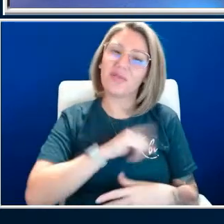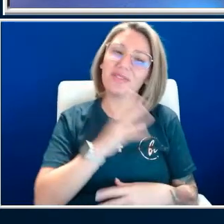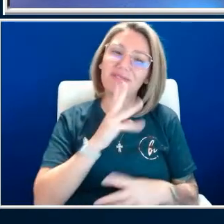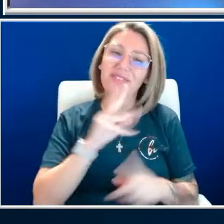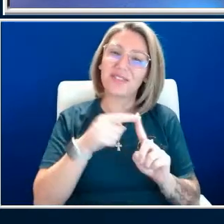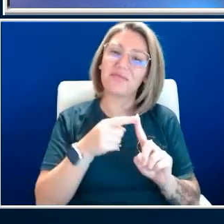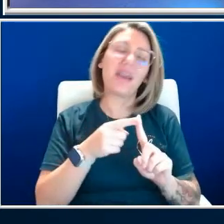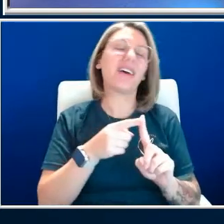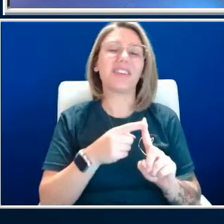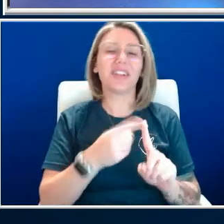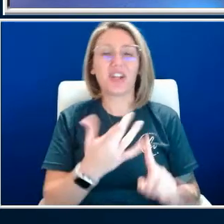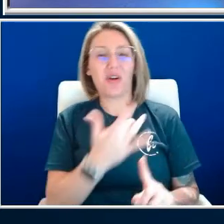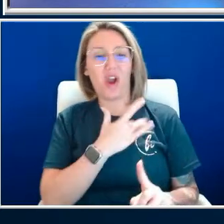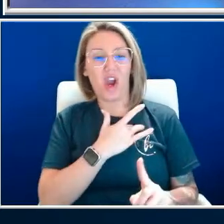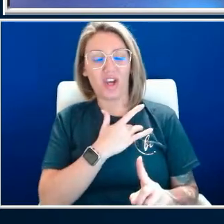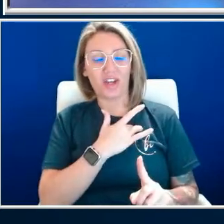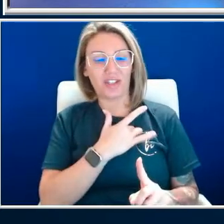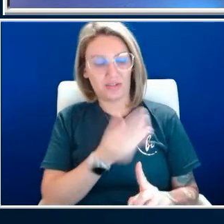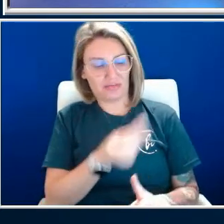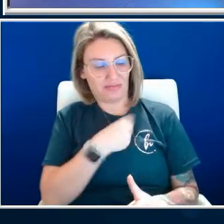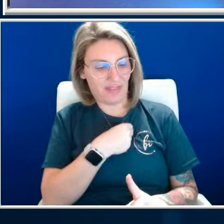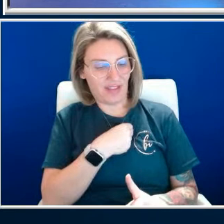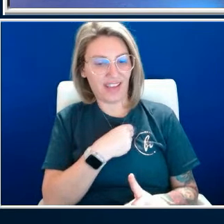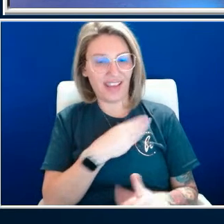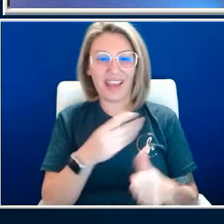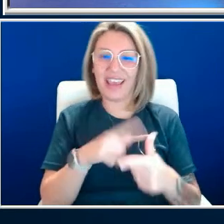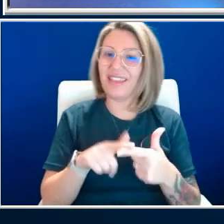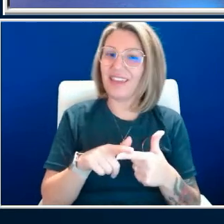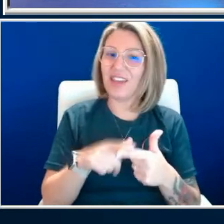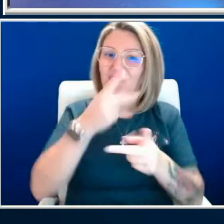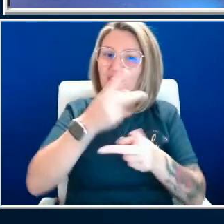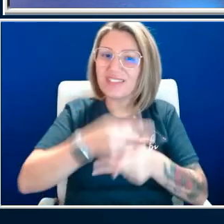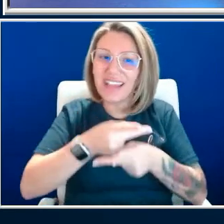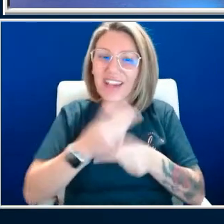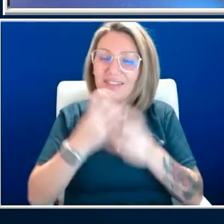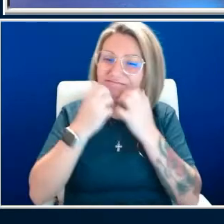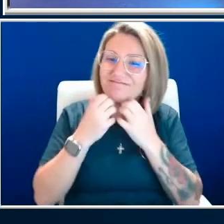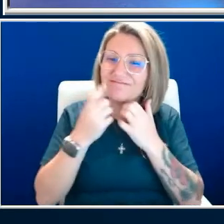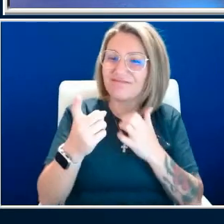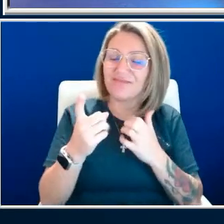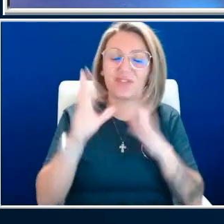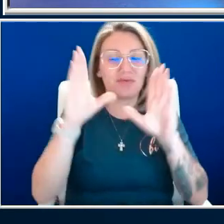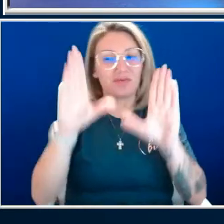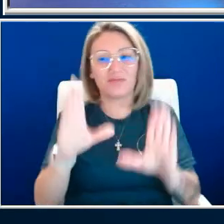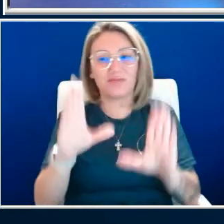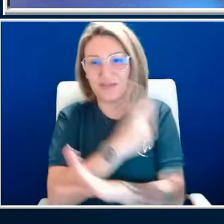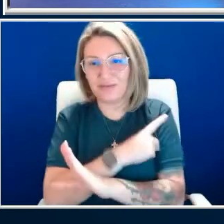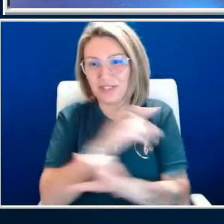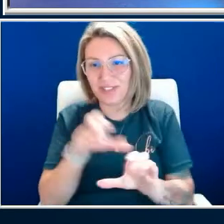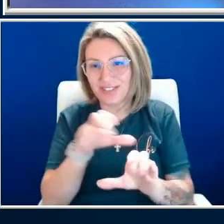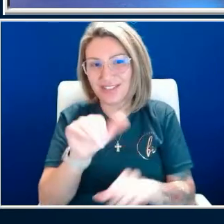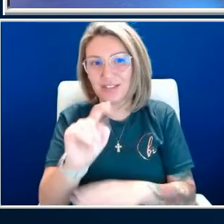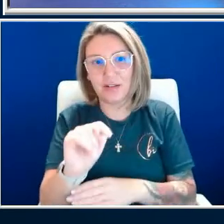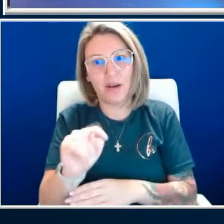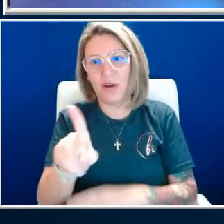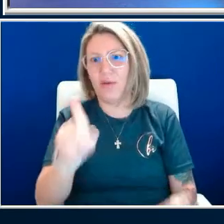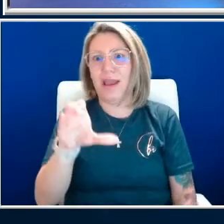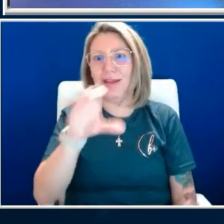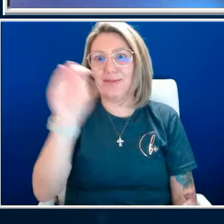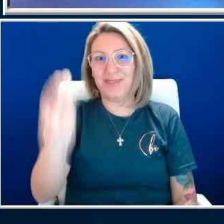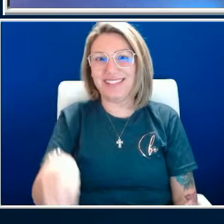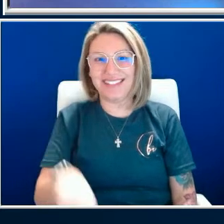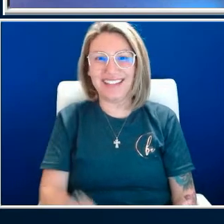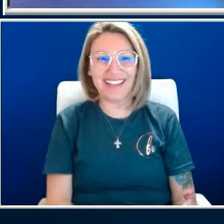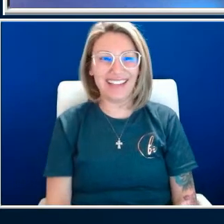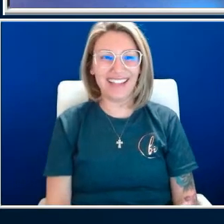take an organ and then you care for it, and you think Jackie's just such a tremendous patient to do so, right? 100%. 100%. All right, so do we